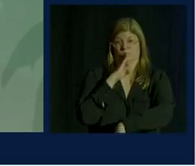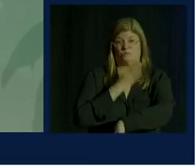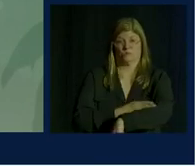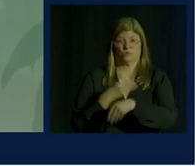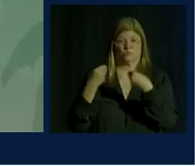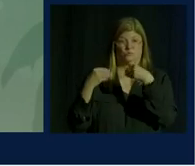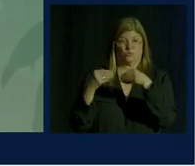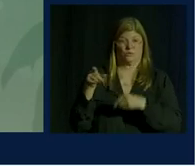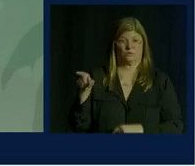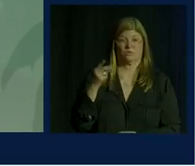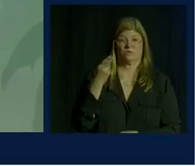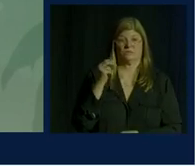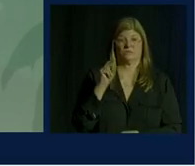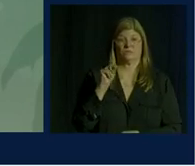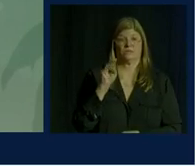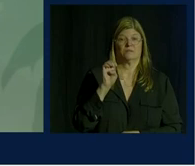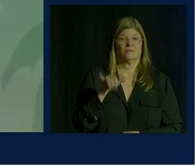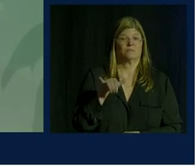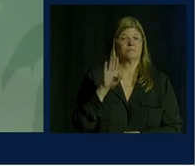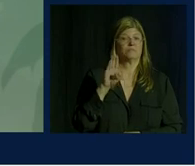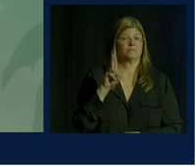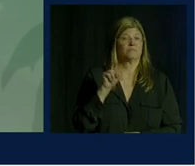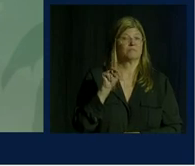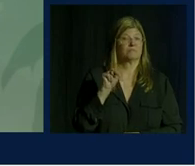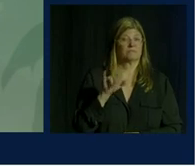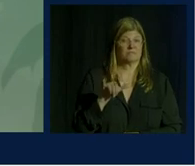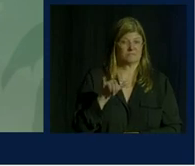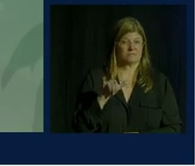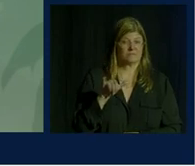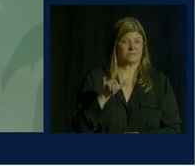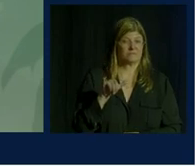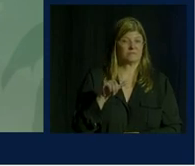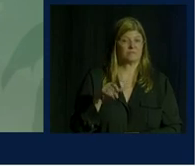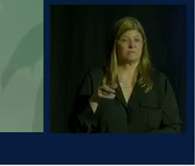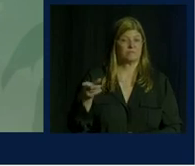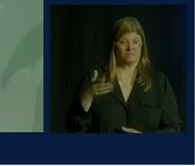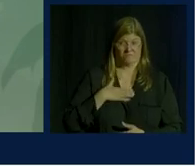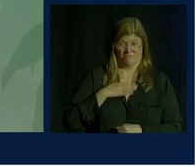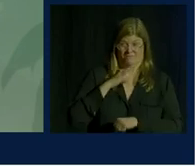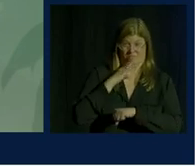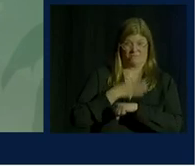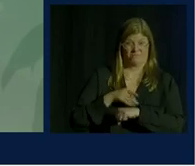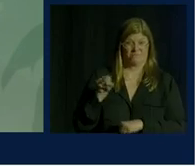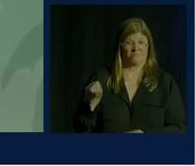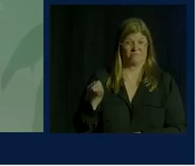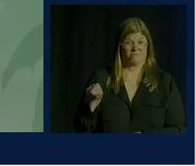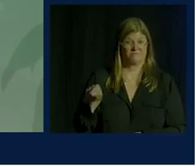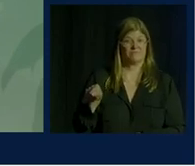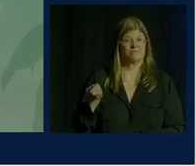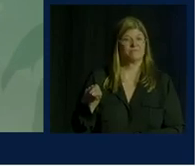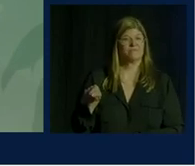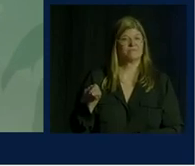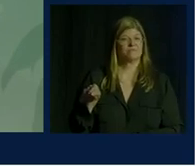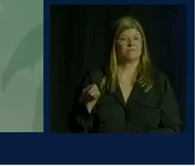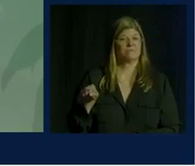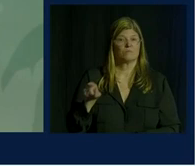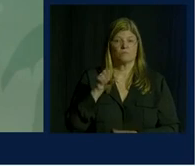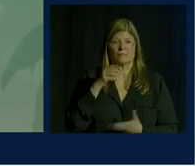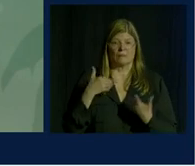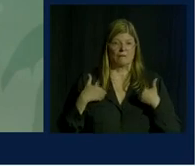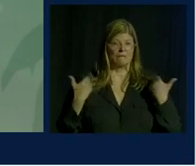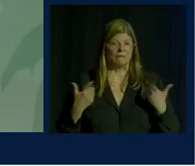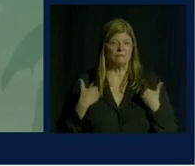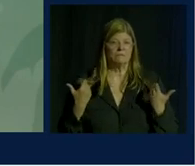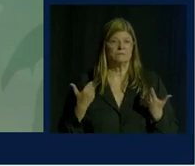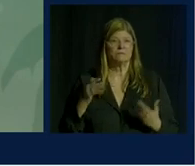my daughters are 12 and 7 years old, and their business is 6 years old. So we really started when Naya was 5, and Zuri was